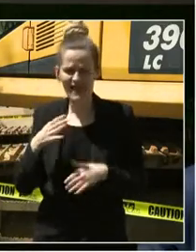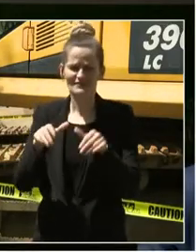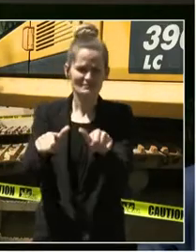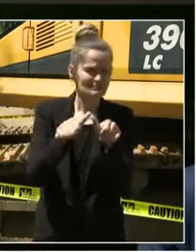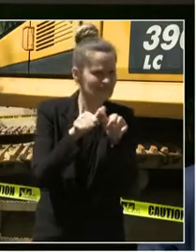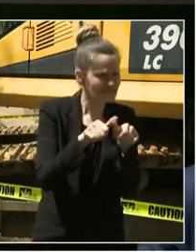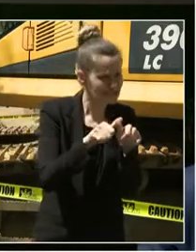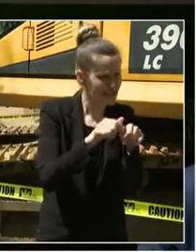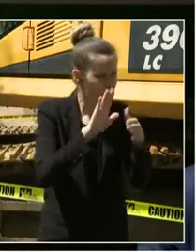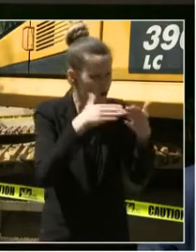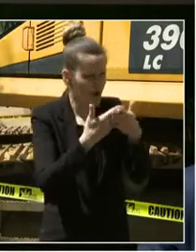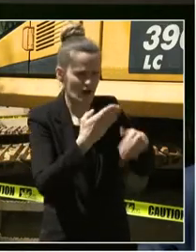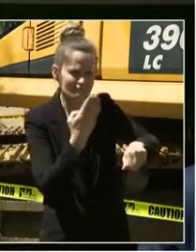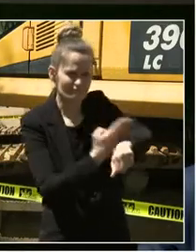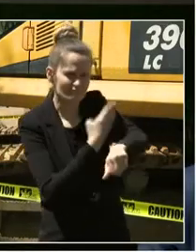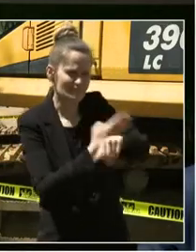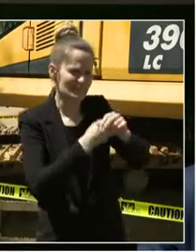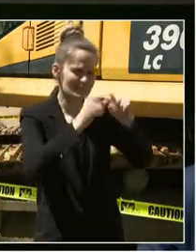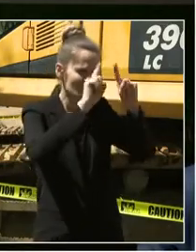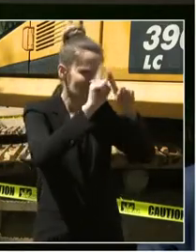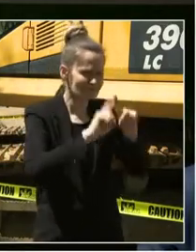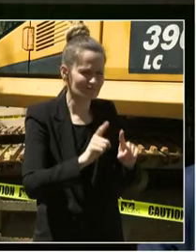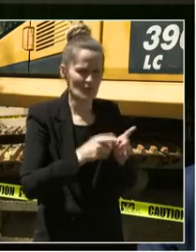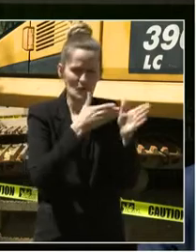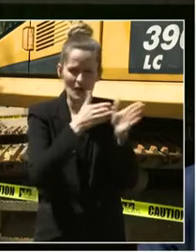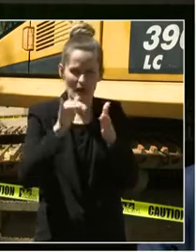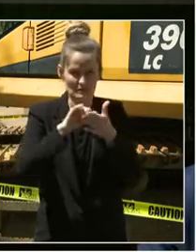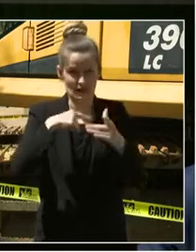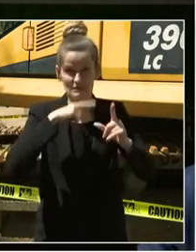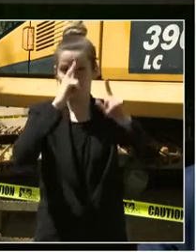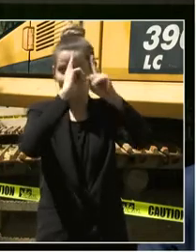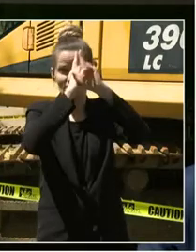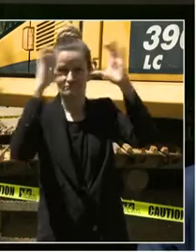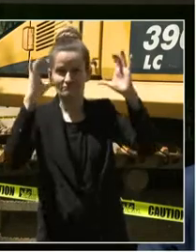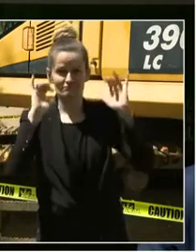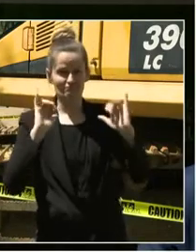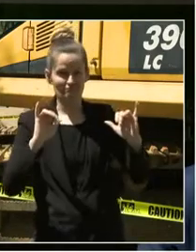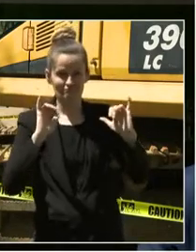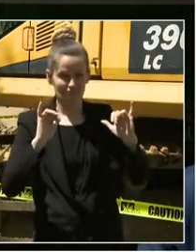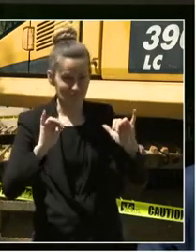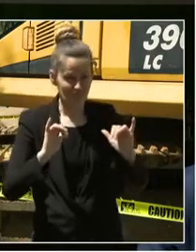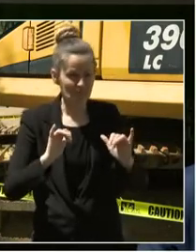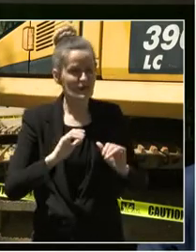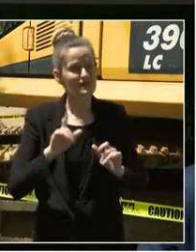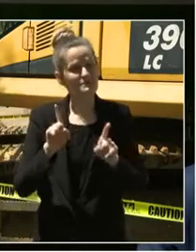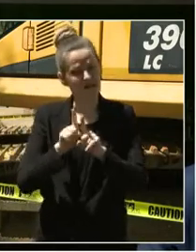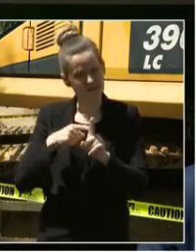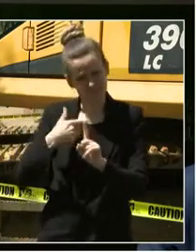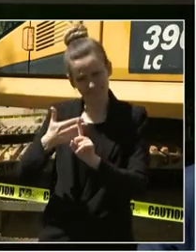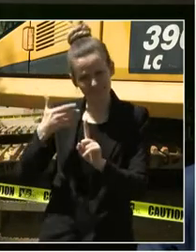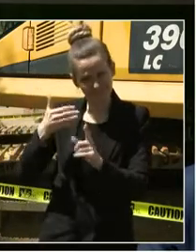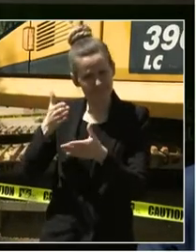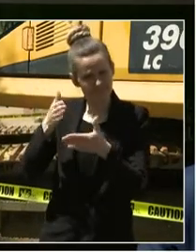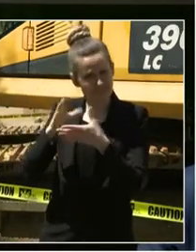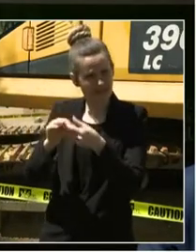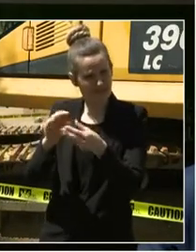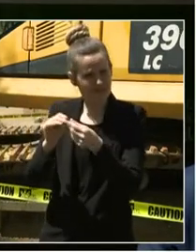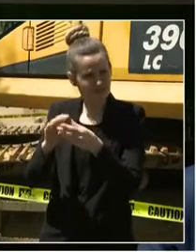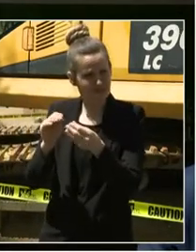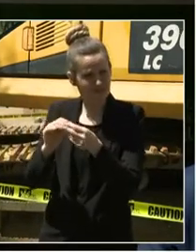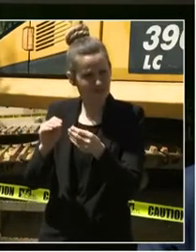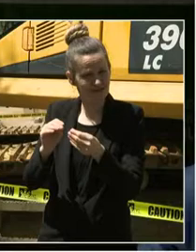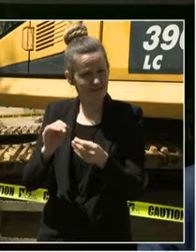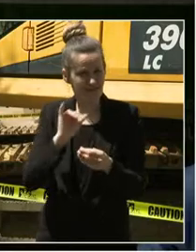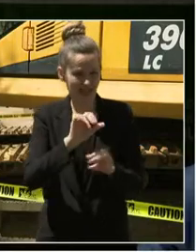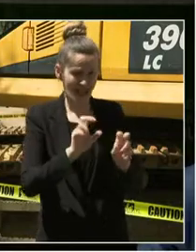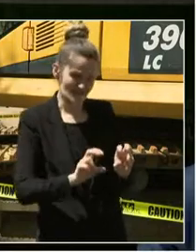ways that we expect. I mentioned the investment that we were making, over $40